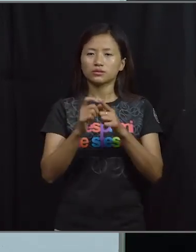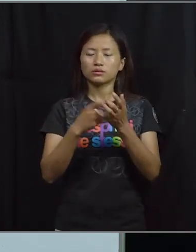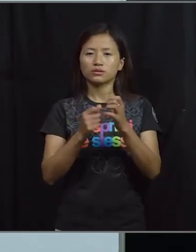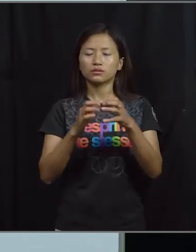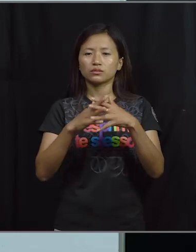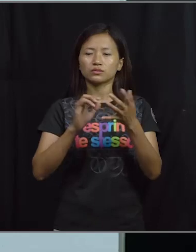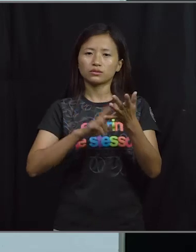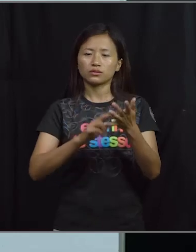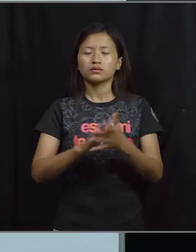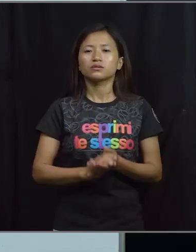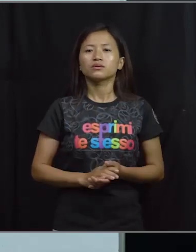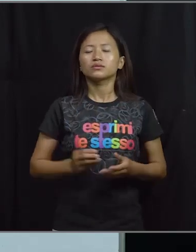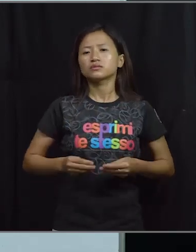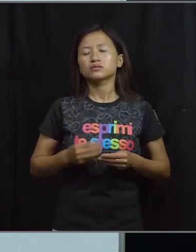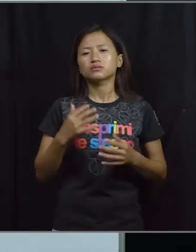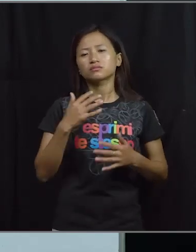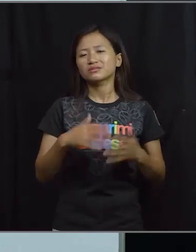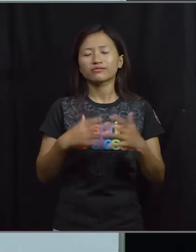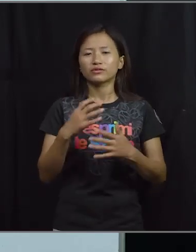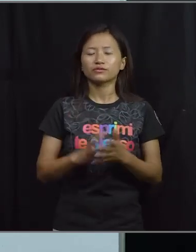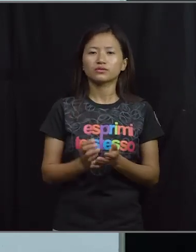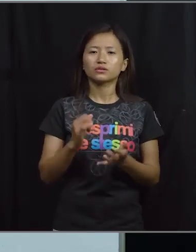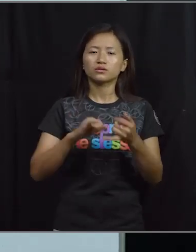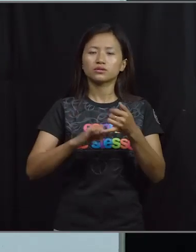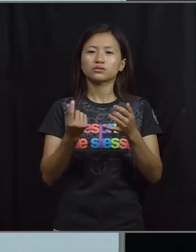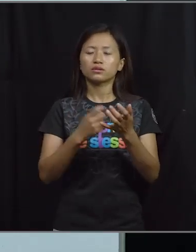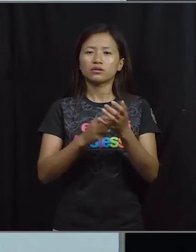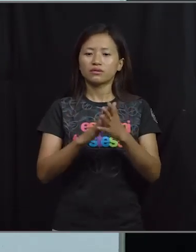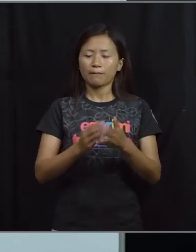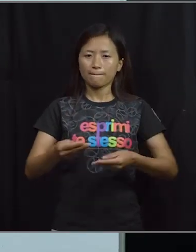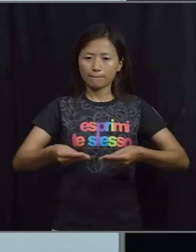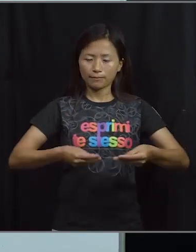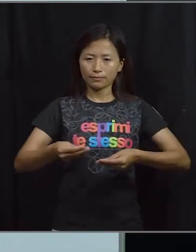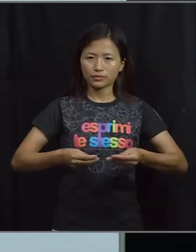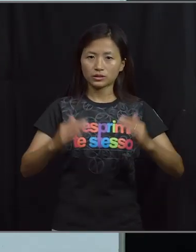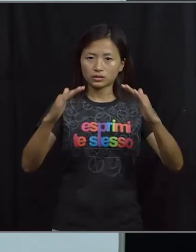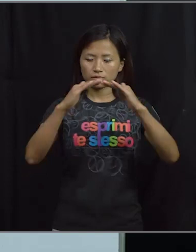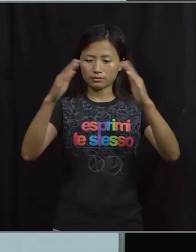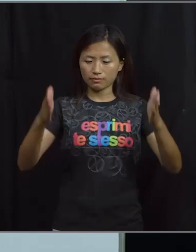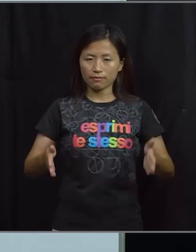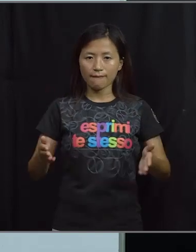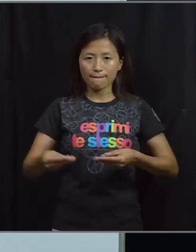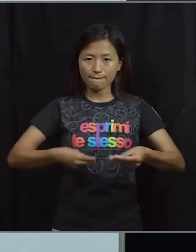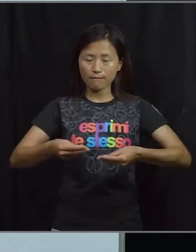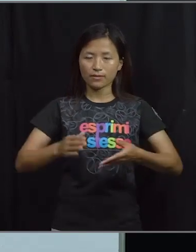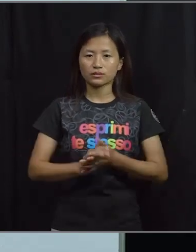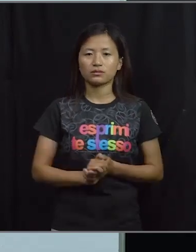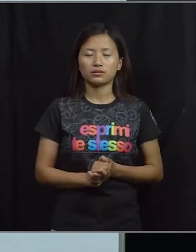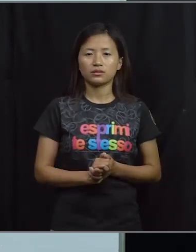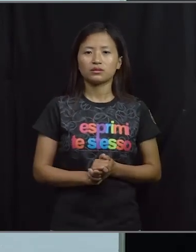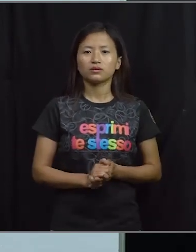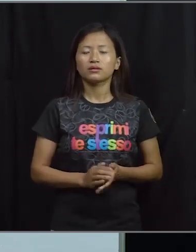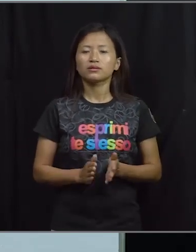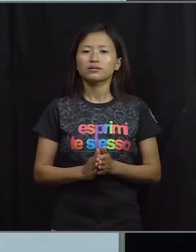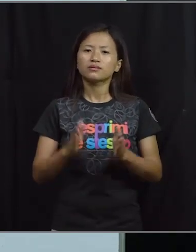entrepreneurs does not survive long in the business market or in the market. These drone entrepreneurs have